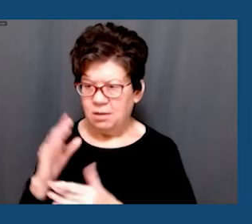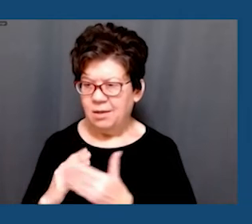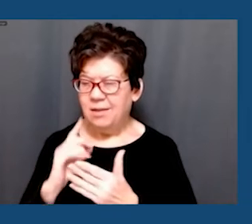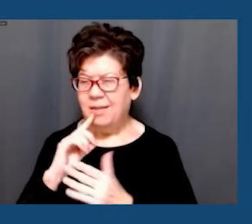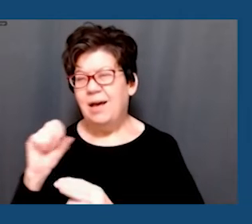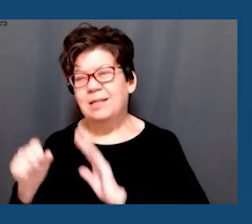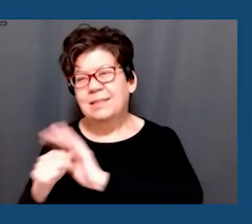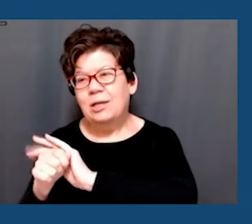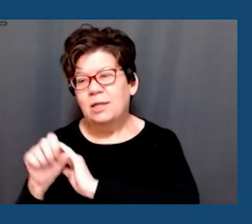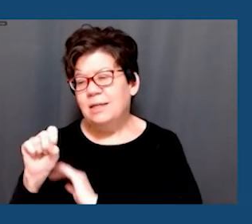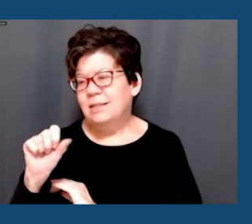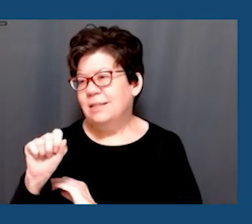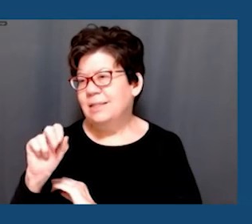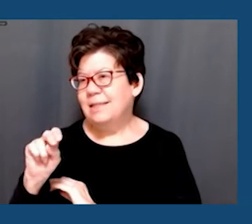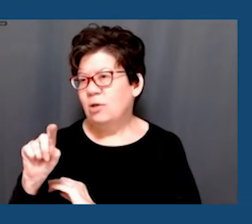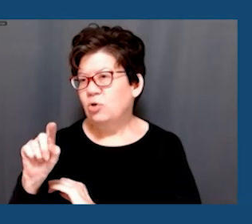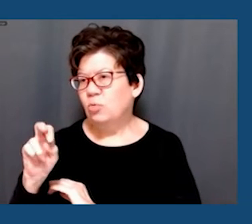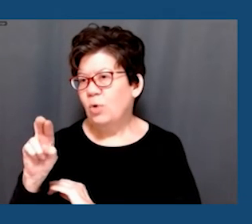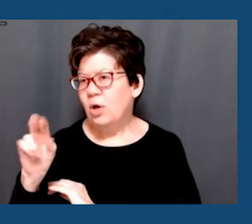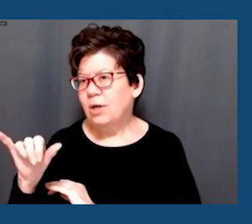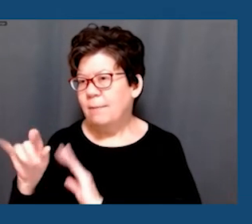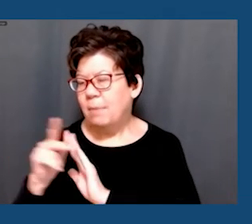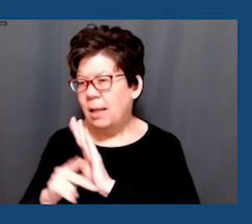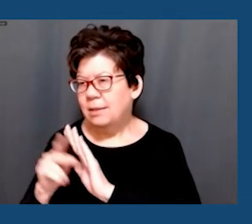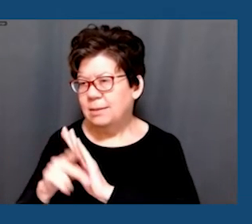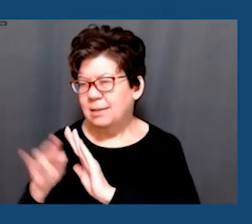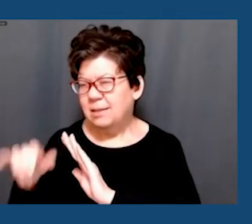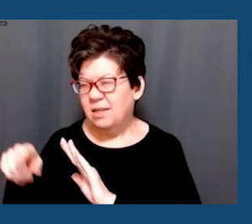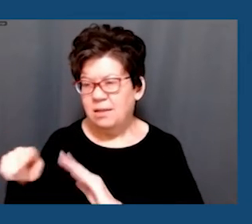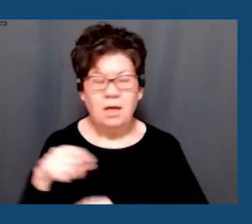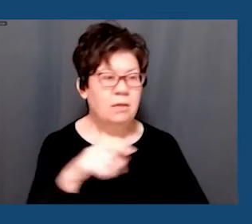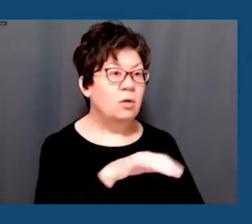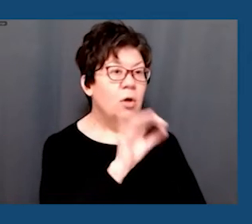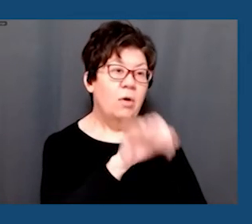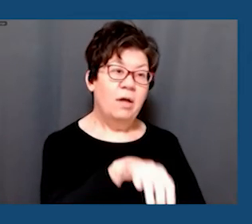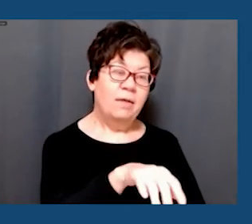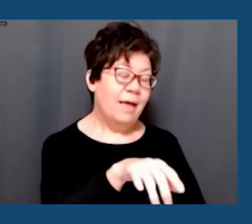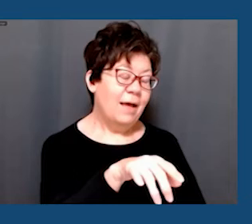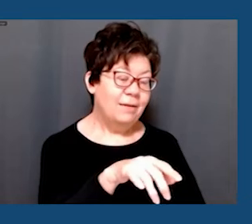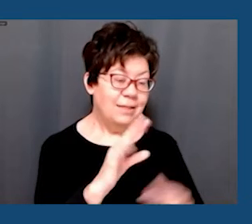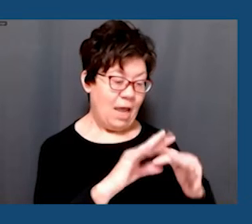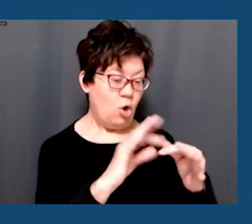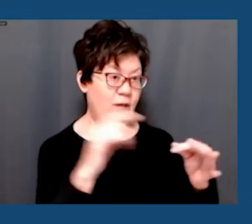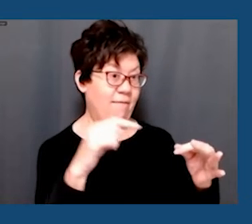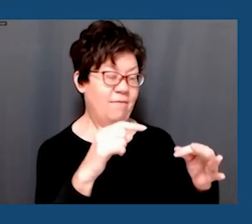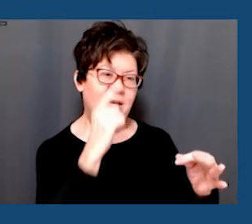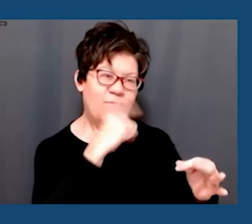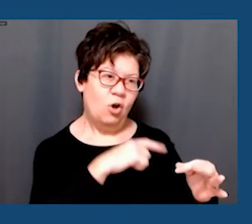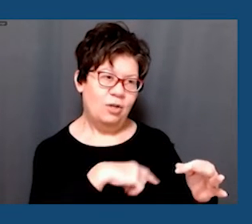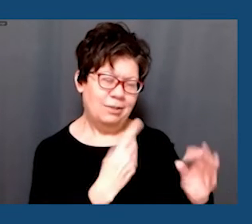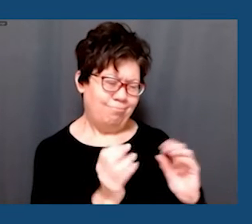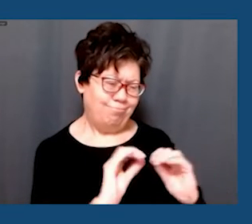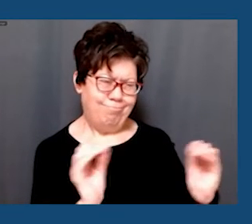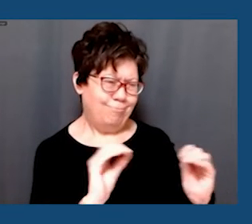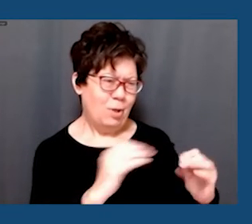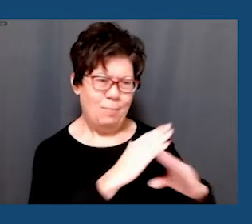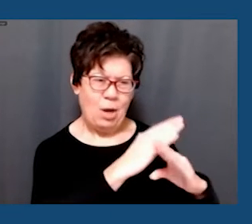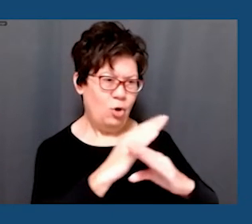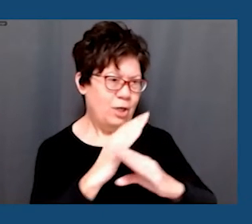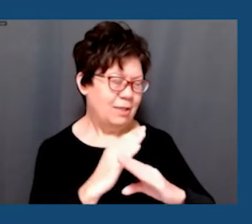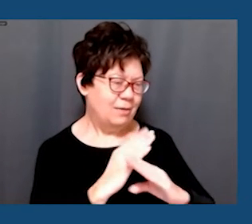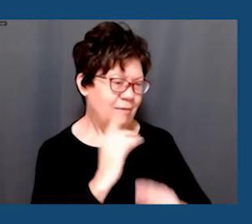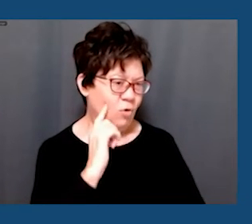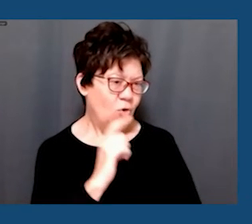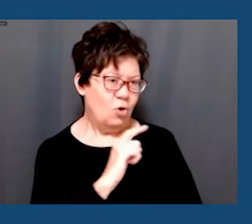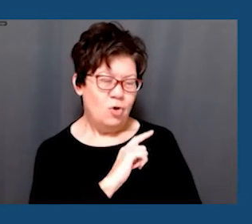policies. Should those be revisited? That narrative is false. There's no barriers to law enforcement, state